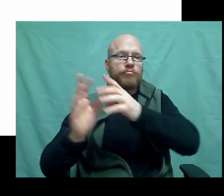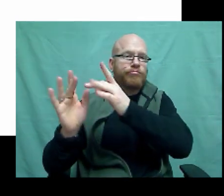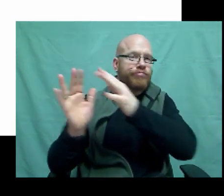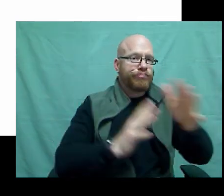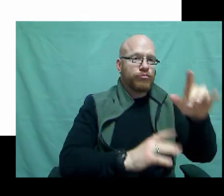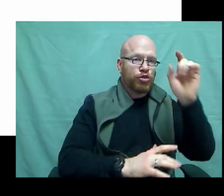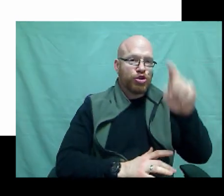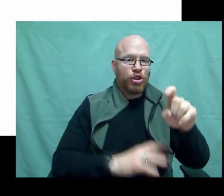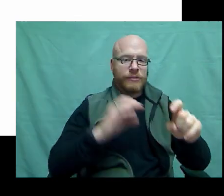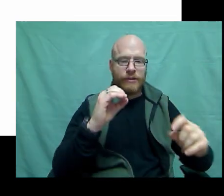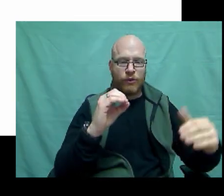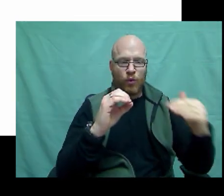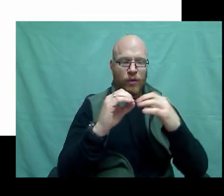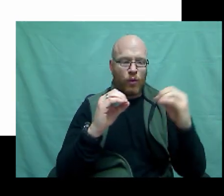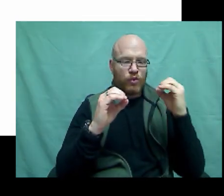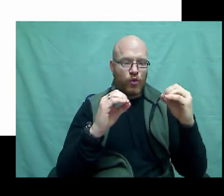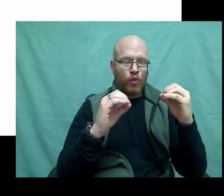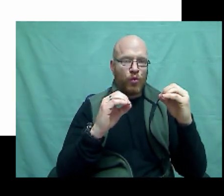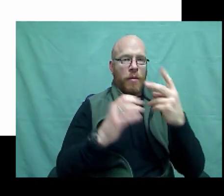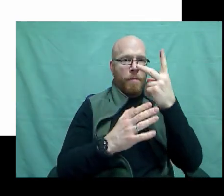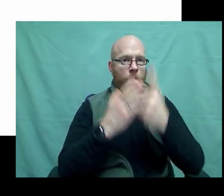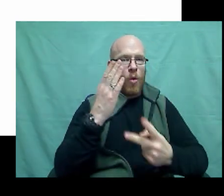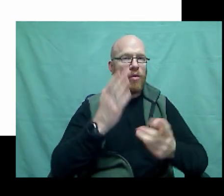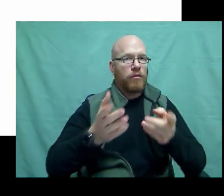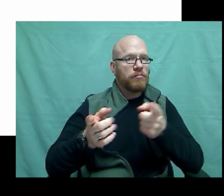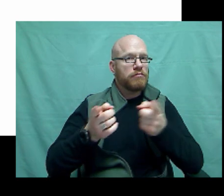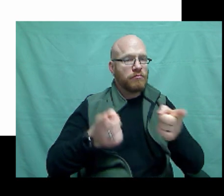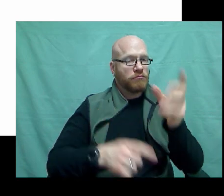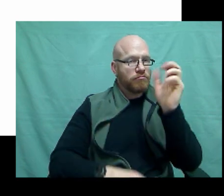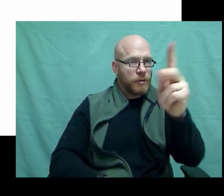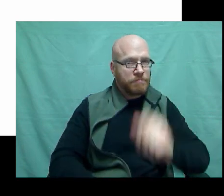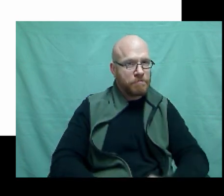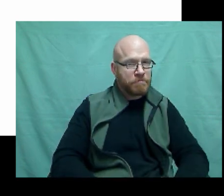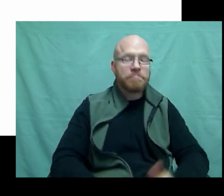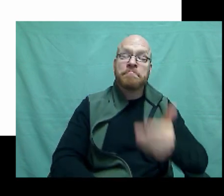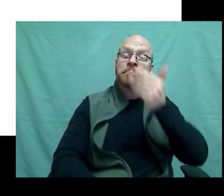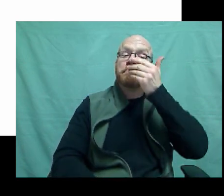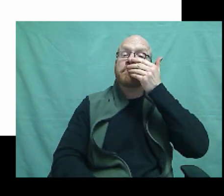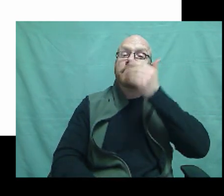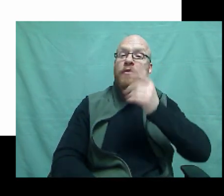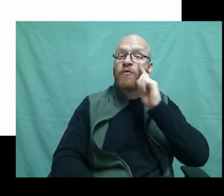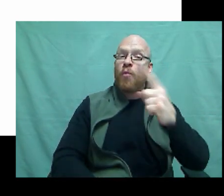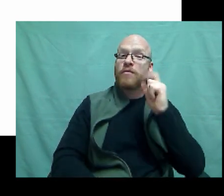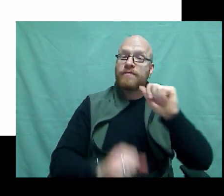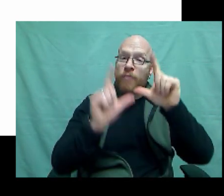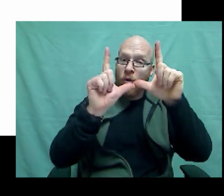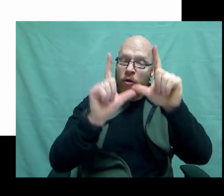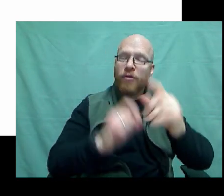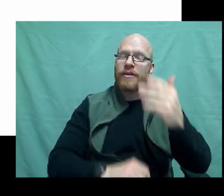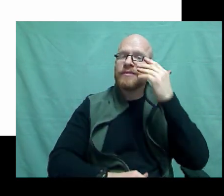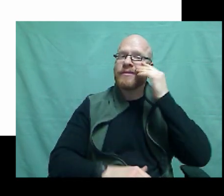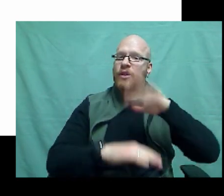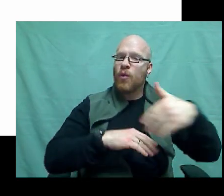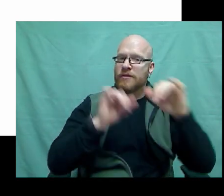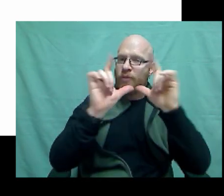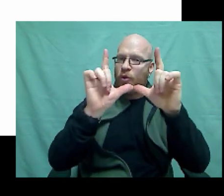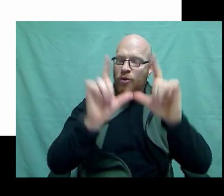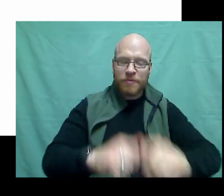in the original quadratic and make sure 0 does equal 0. Thank you for watching this vlog, and see you next vlog.